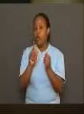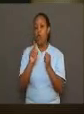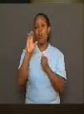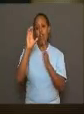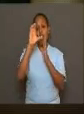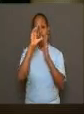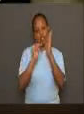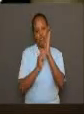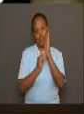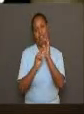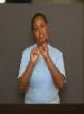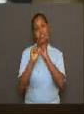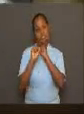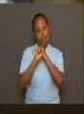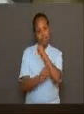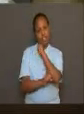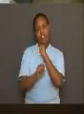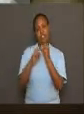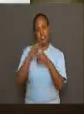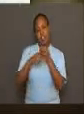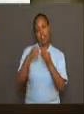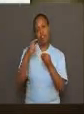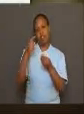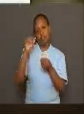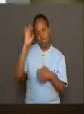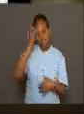curriculum that teaches students about the disease.